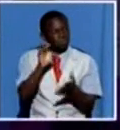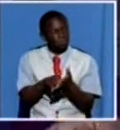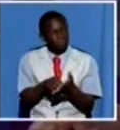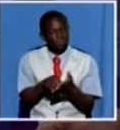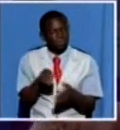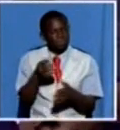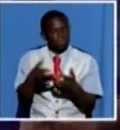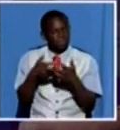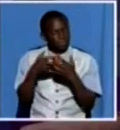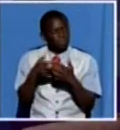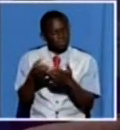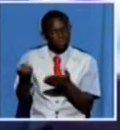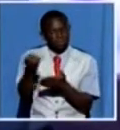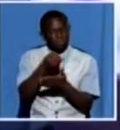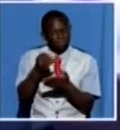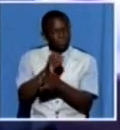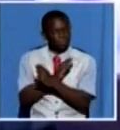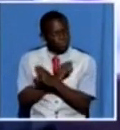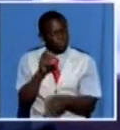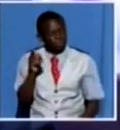colleagues whom Haradie